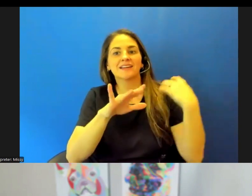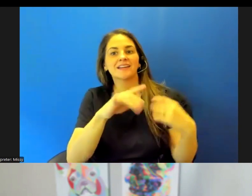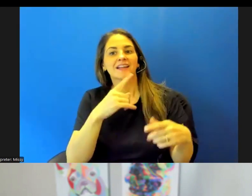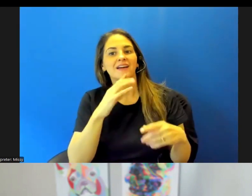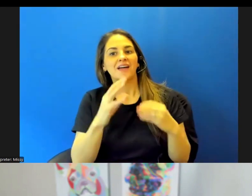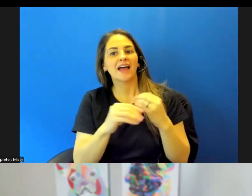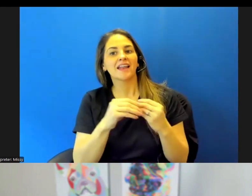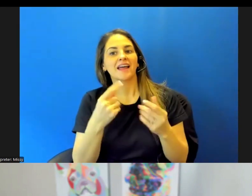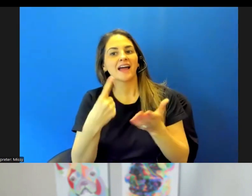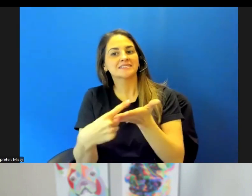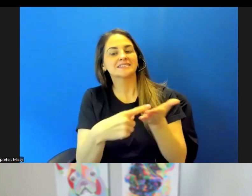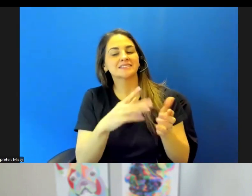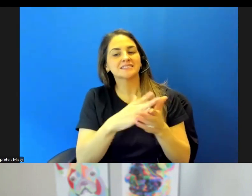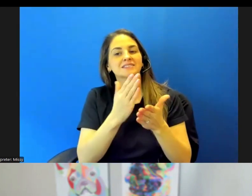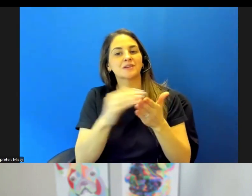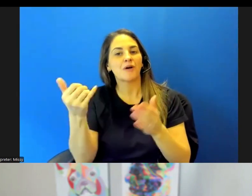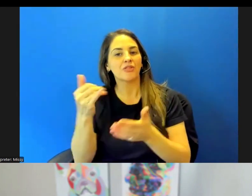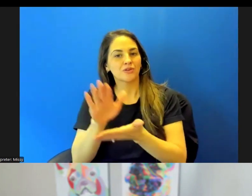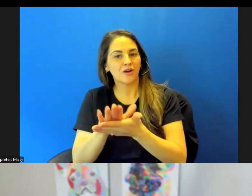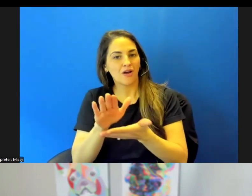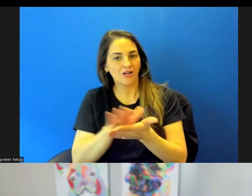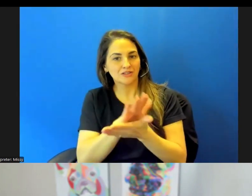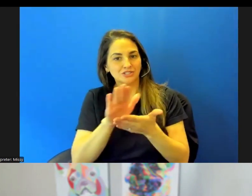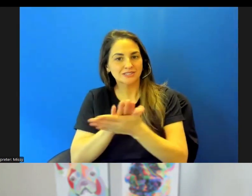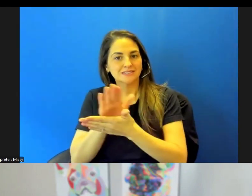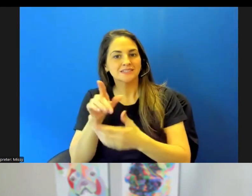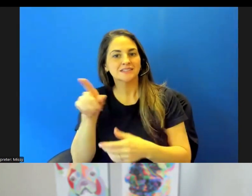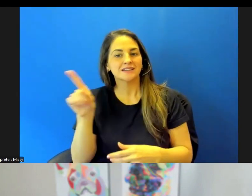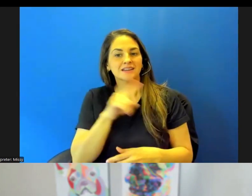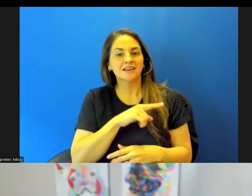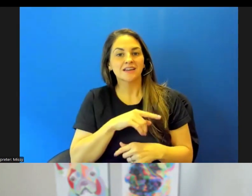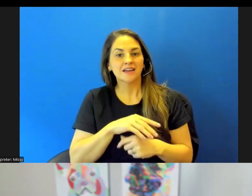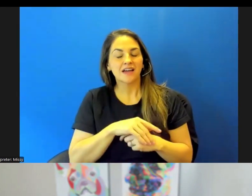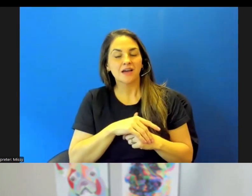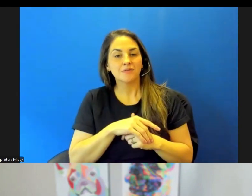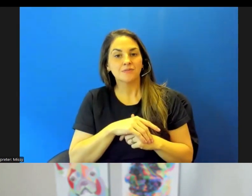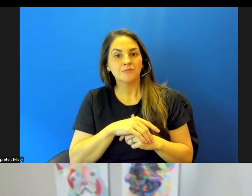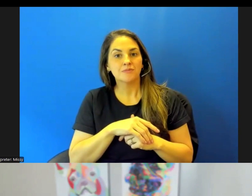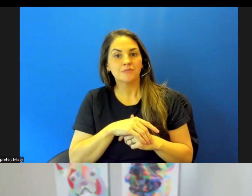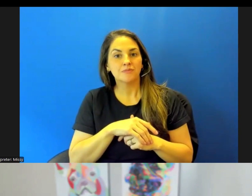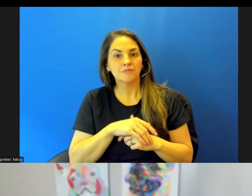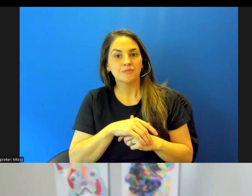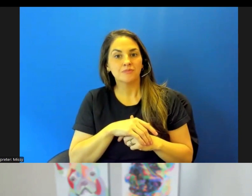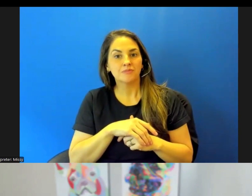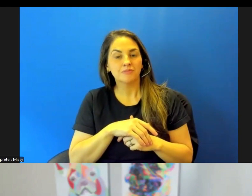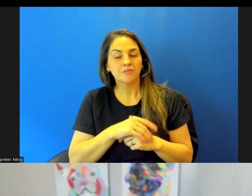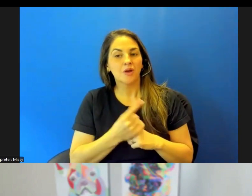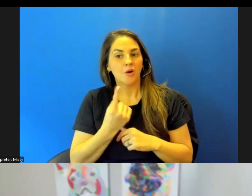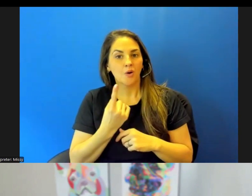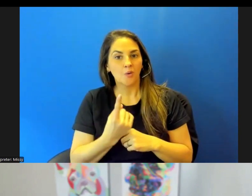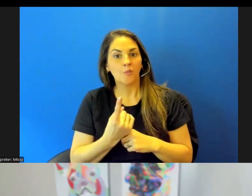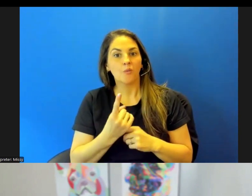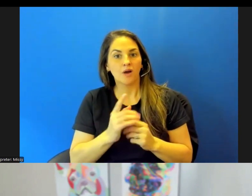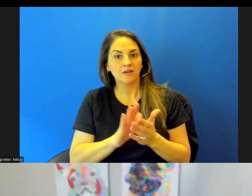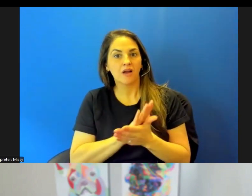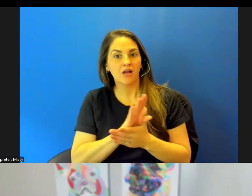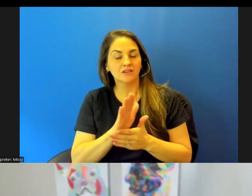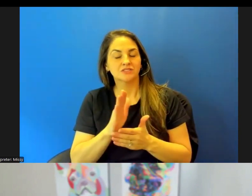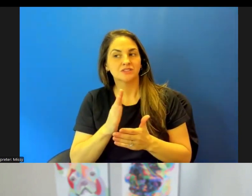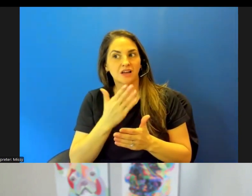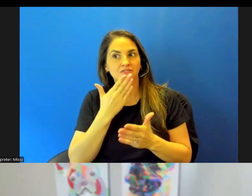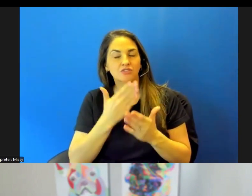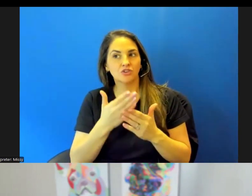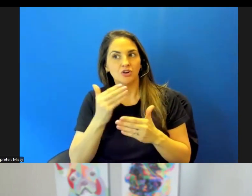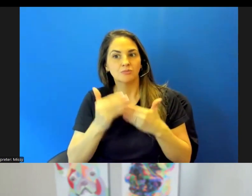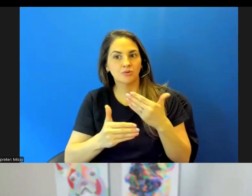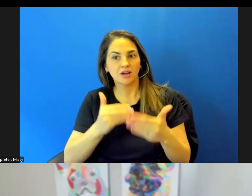other institutions, and as I think about that, there are always, one institution had a really good process about a way for a